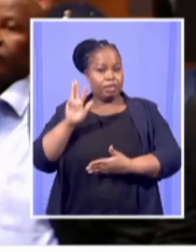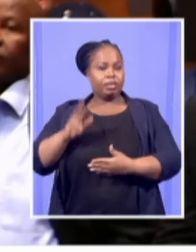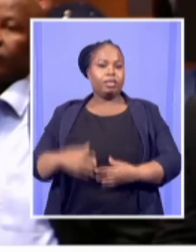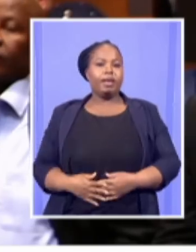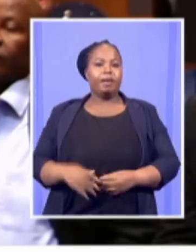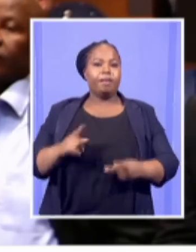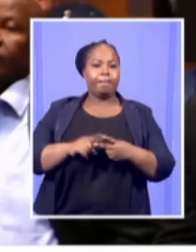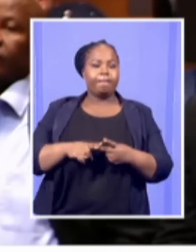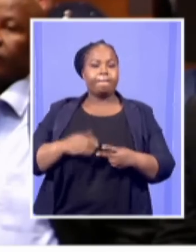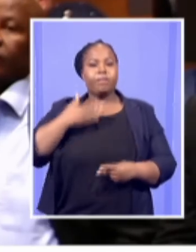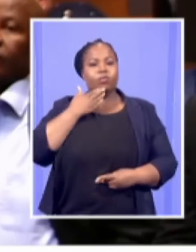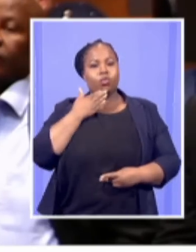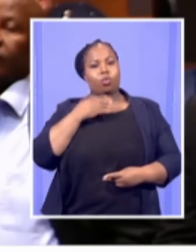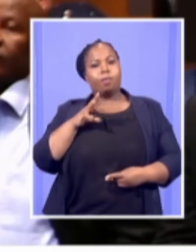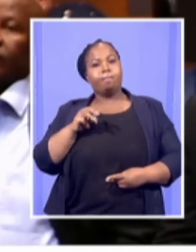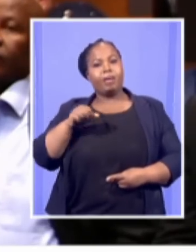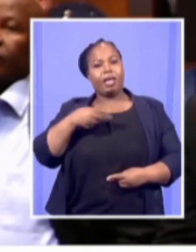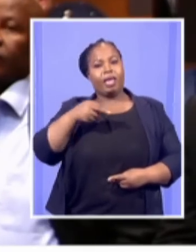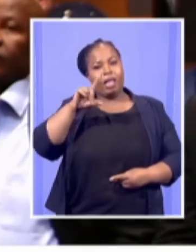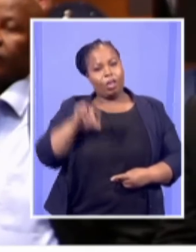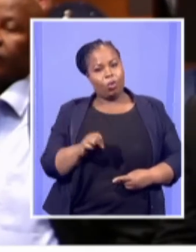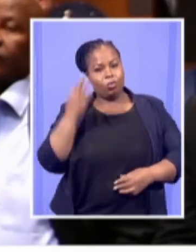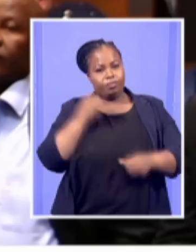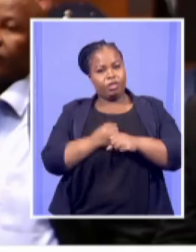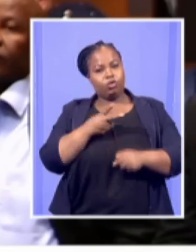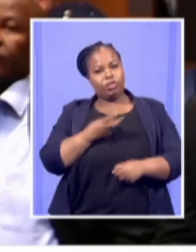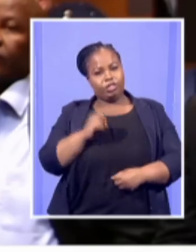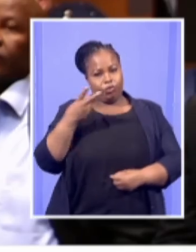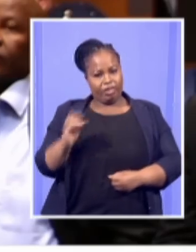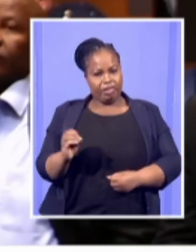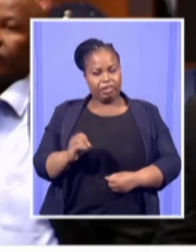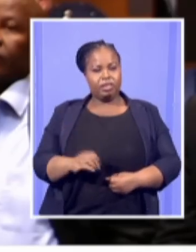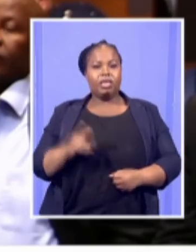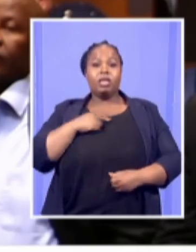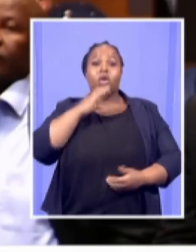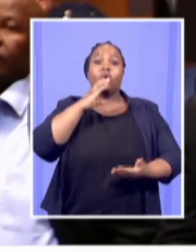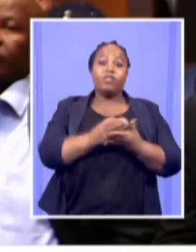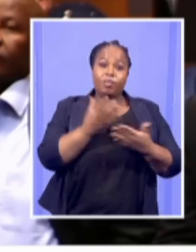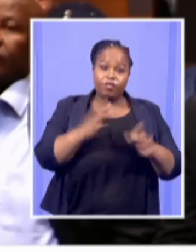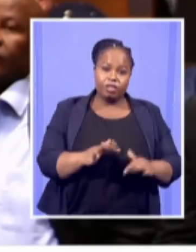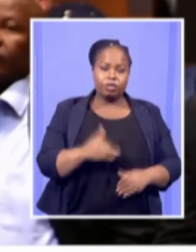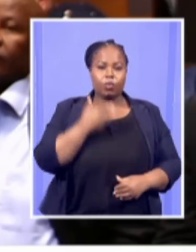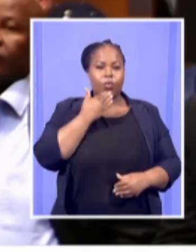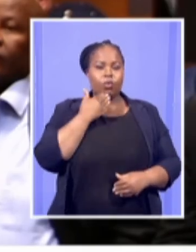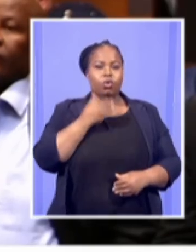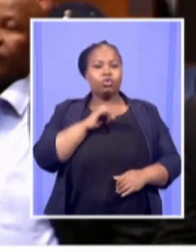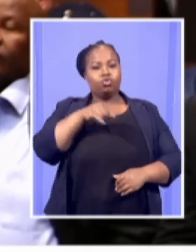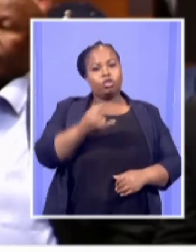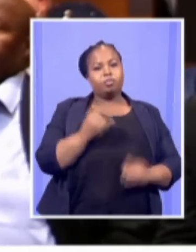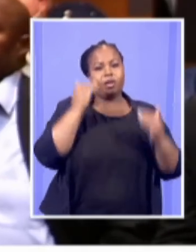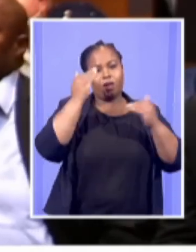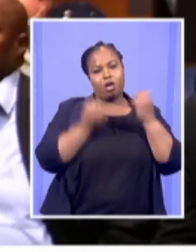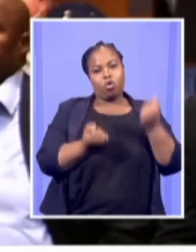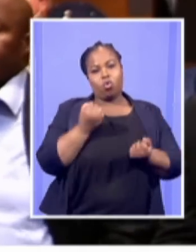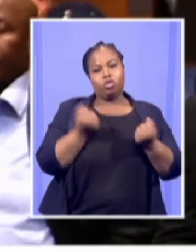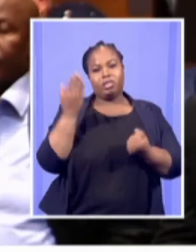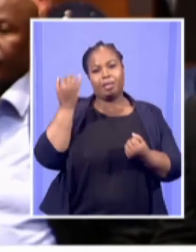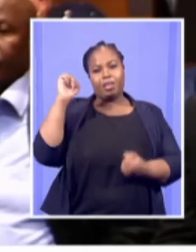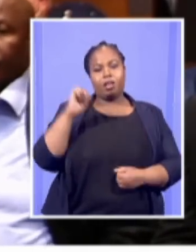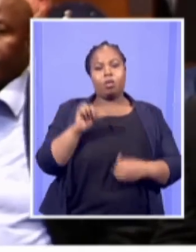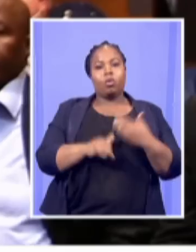by Judge Mbalenhle in 2020, and confirmed by the Johannesburg High Court on appeal on 3